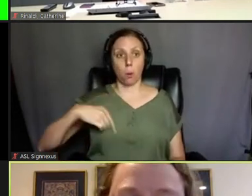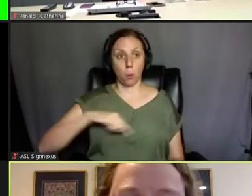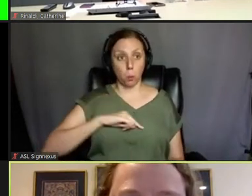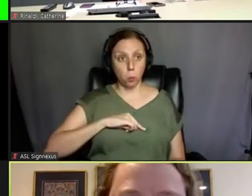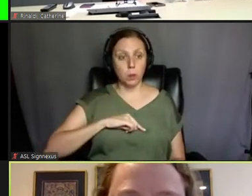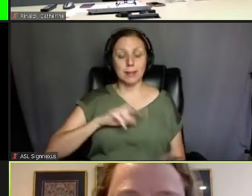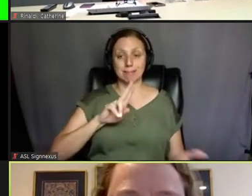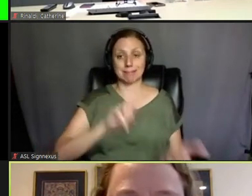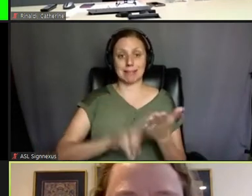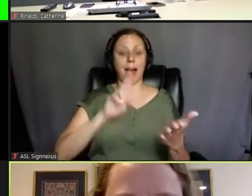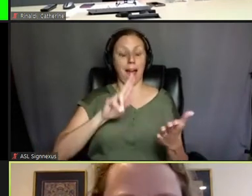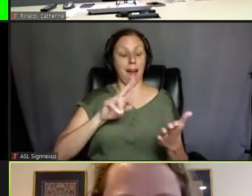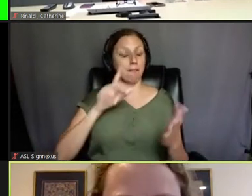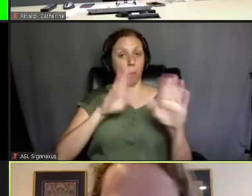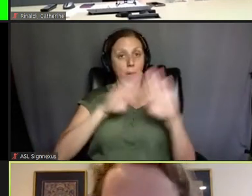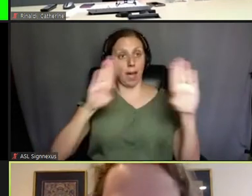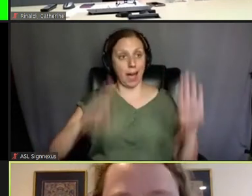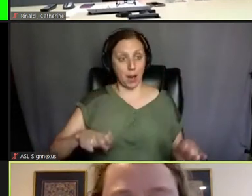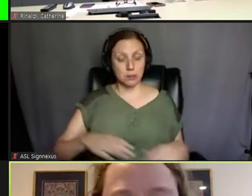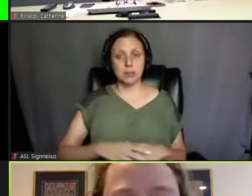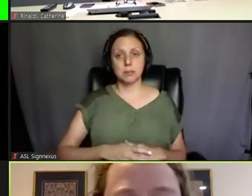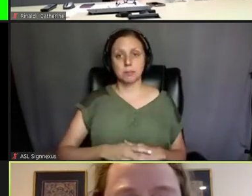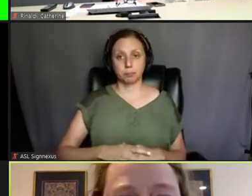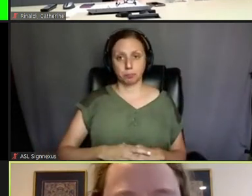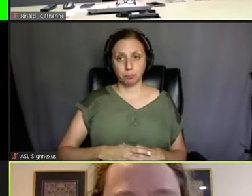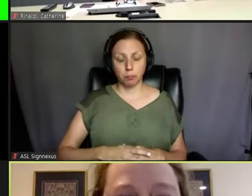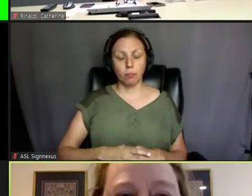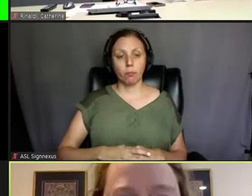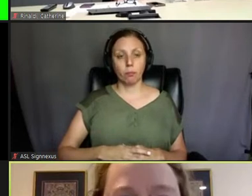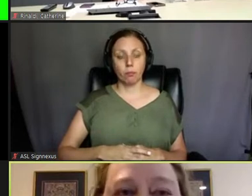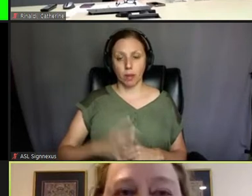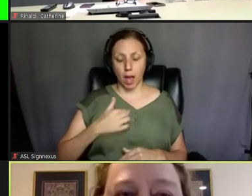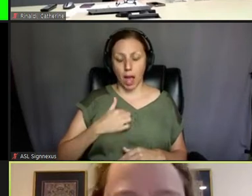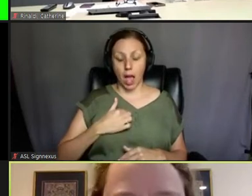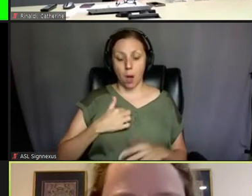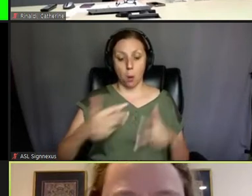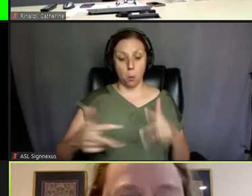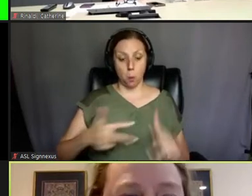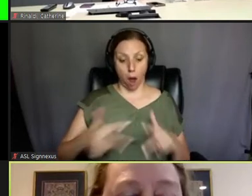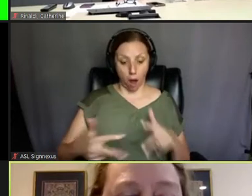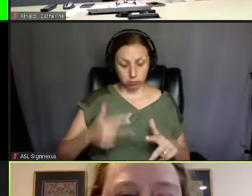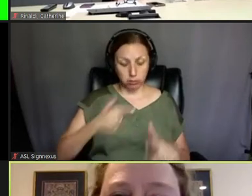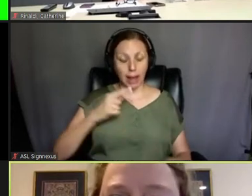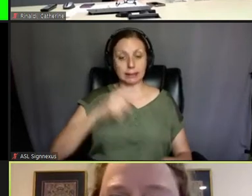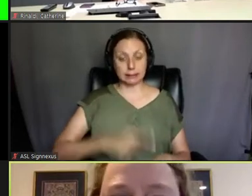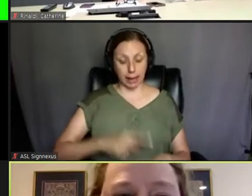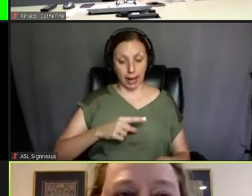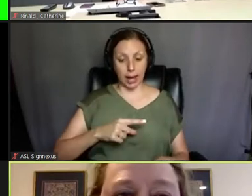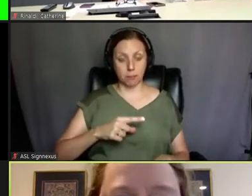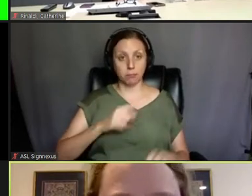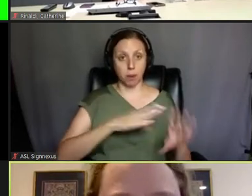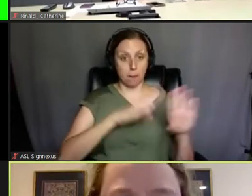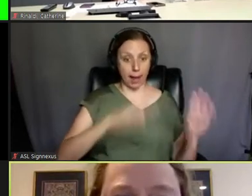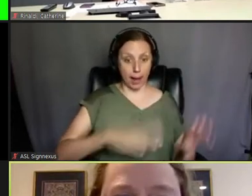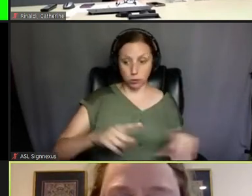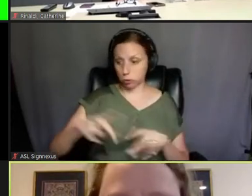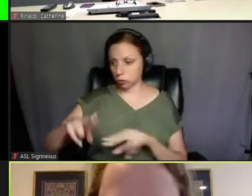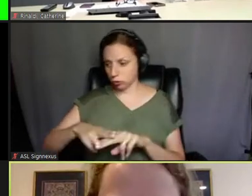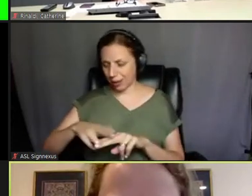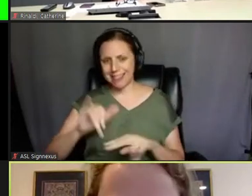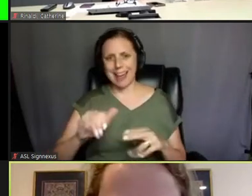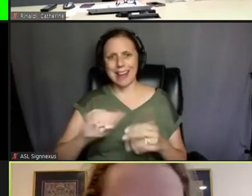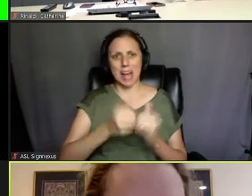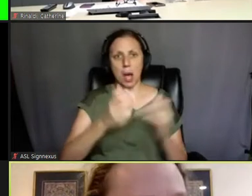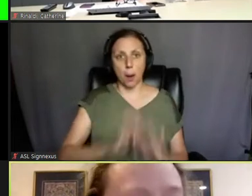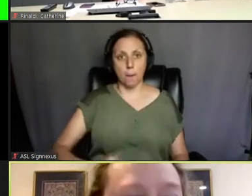signed on our house, I timed my walk from the house to the train station. That's how important every minute and every